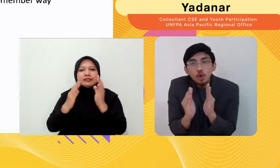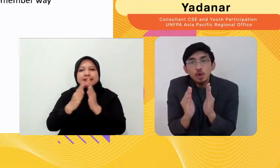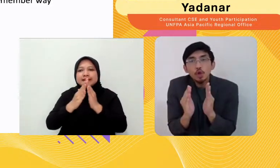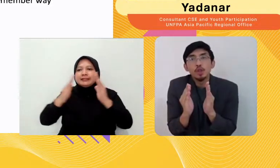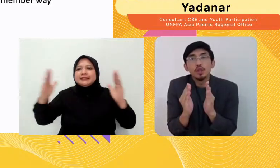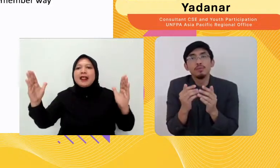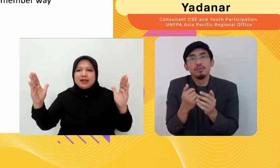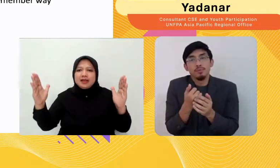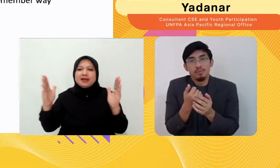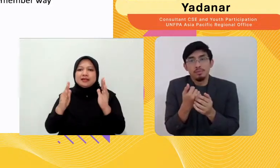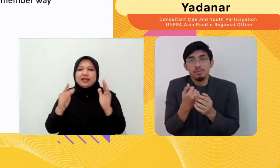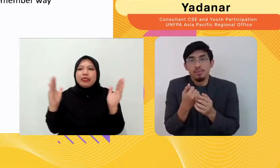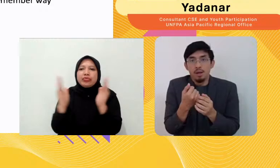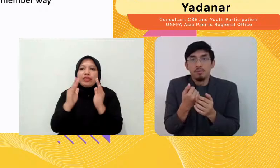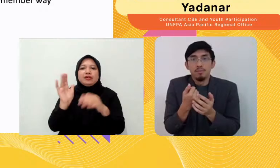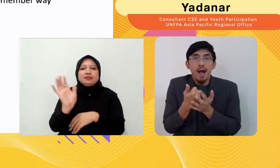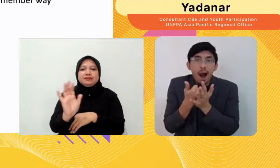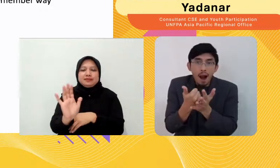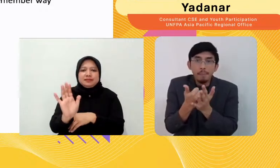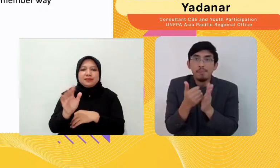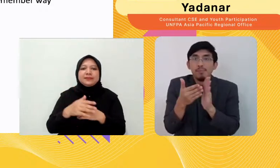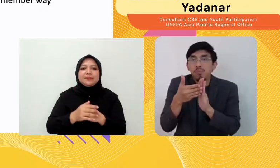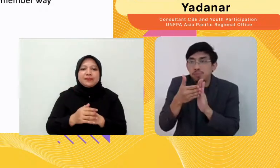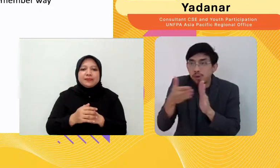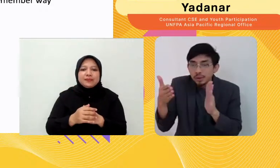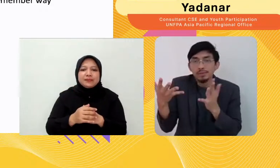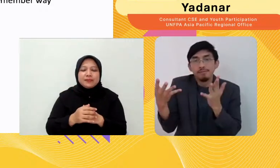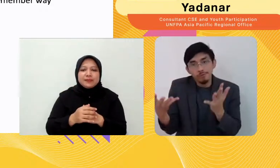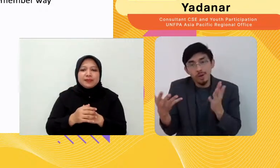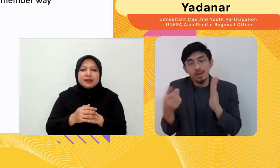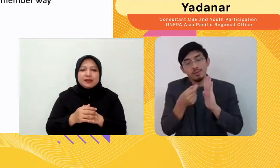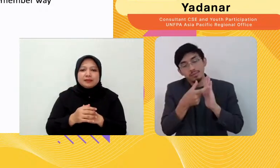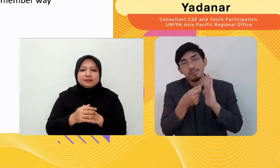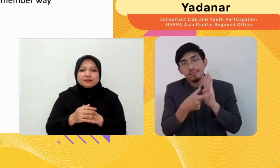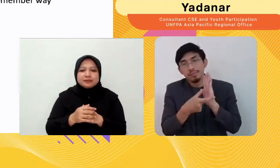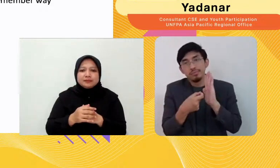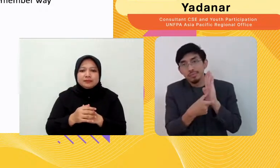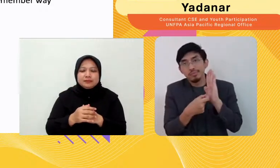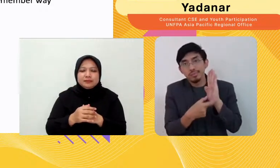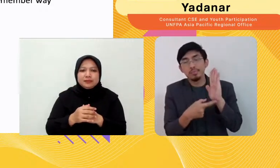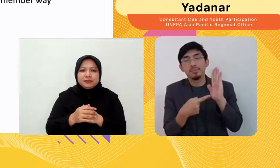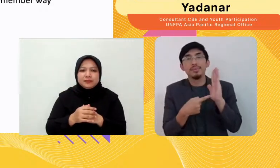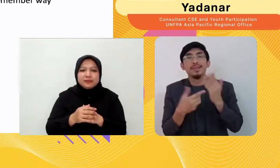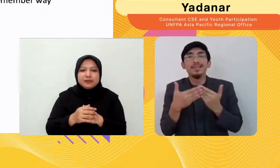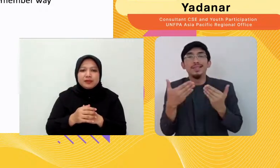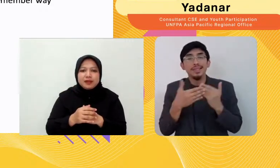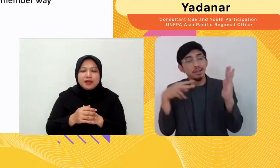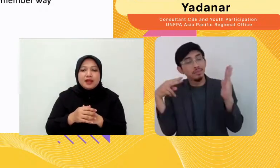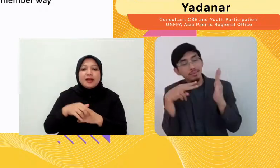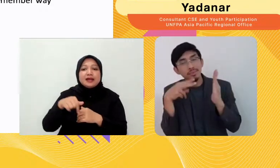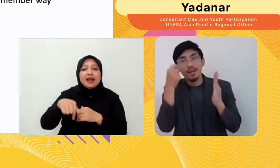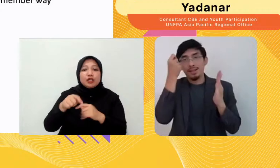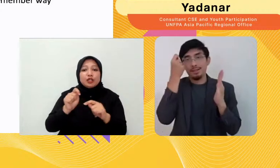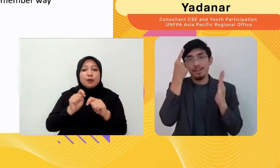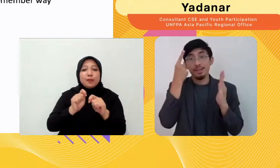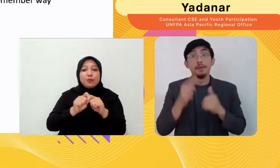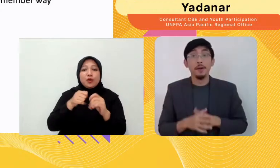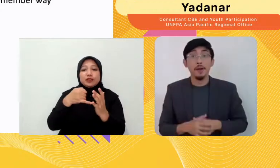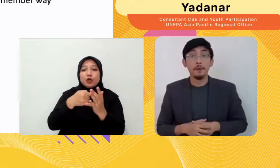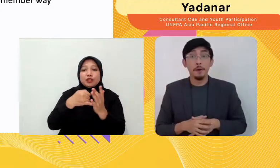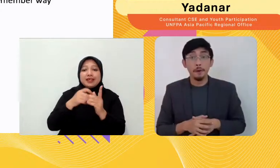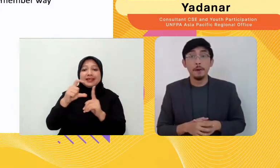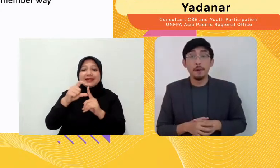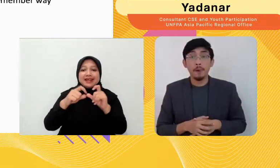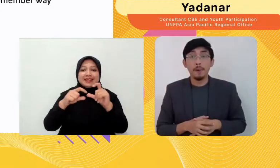also looking at if the extent to which and whether the DSE content break down the